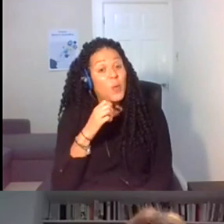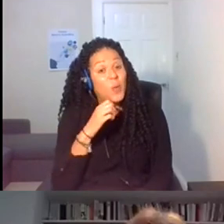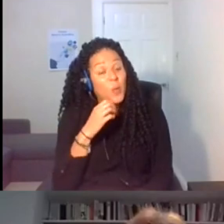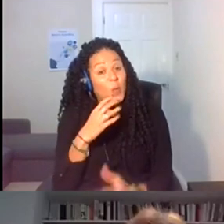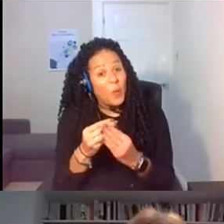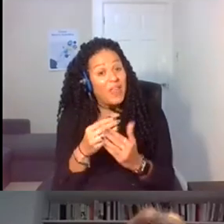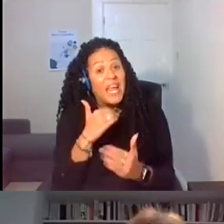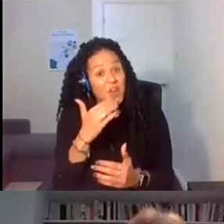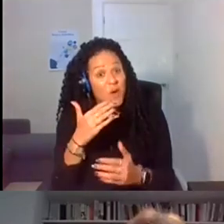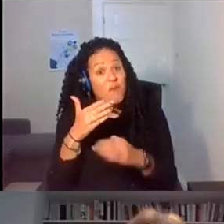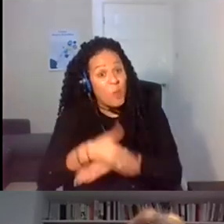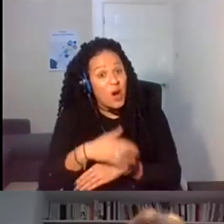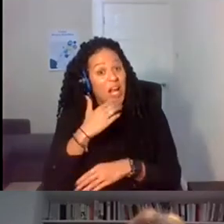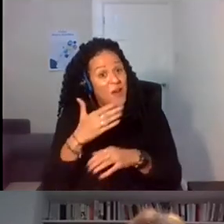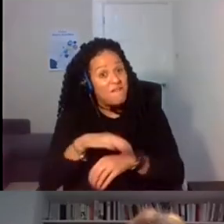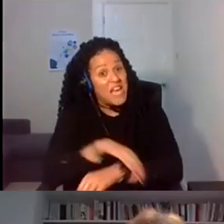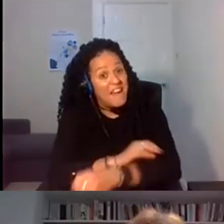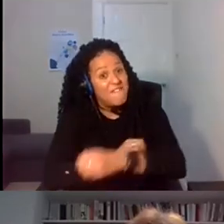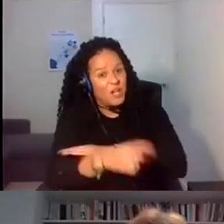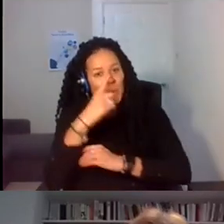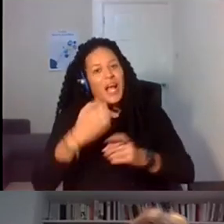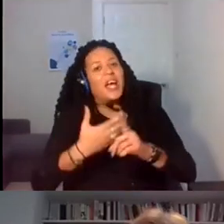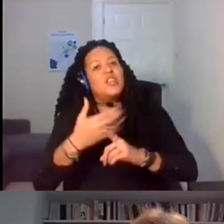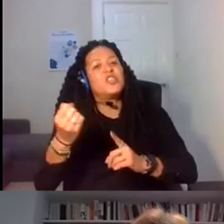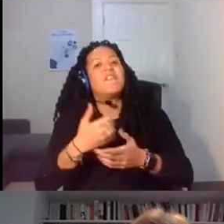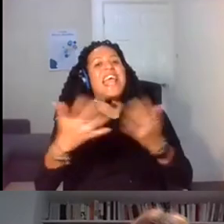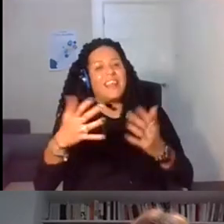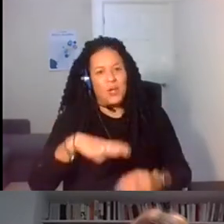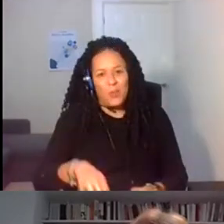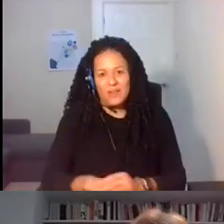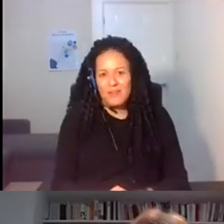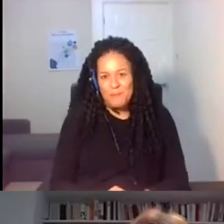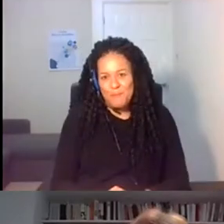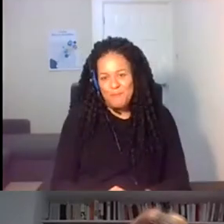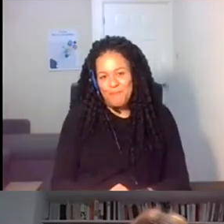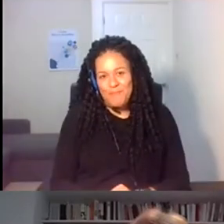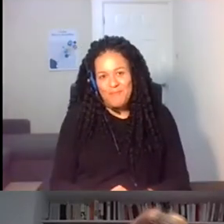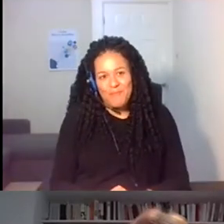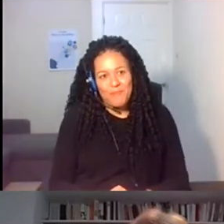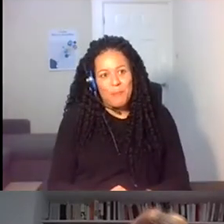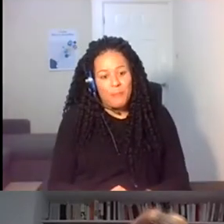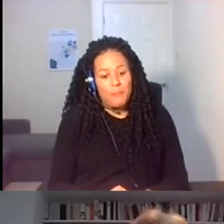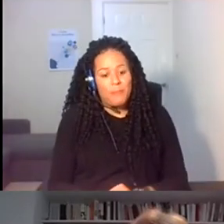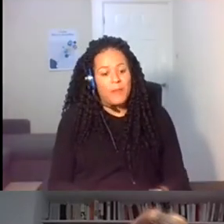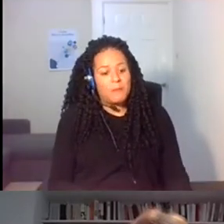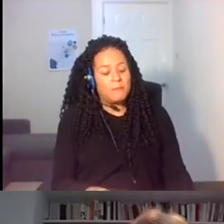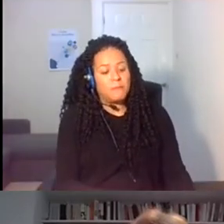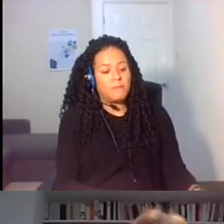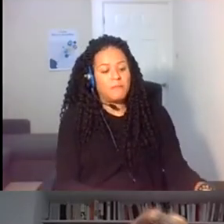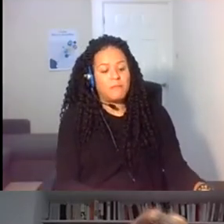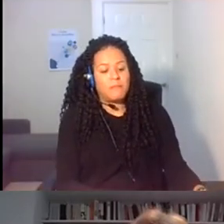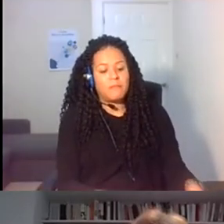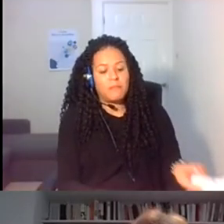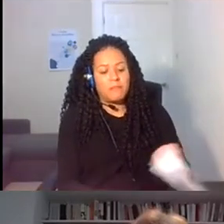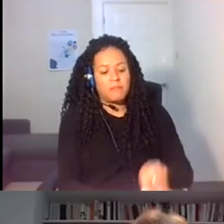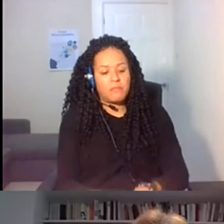achieve whatever you want. Absolutely. That's really good advice. Thank you for that. And we've had a couple of questions from our